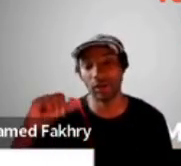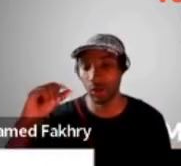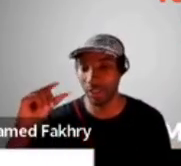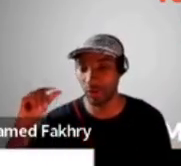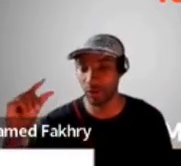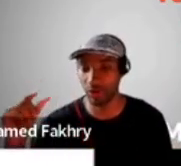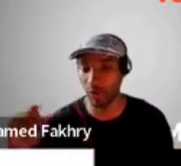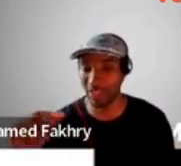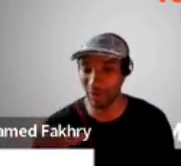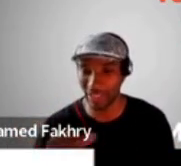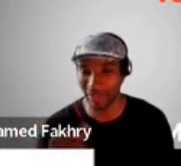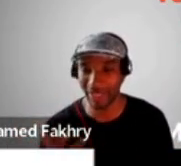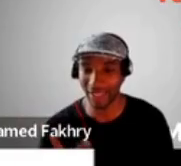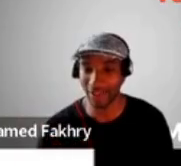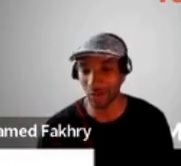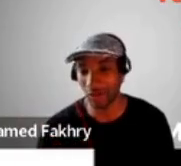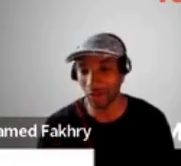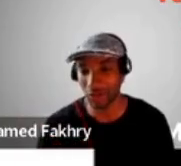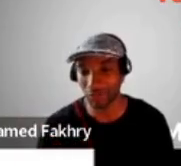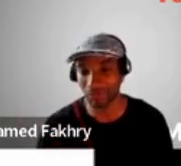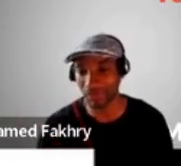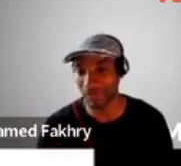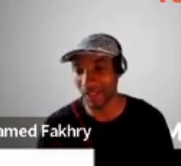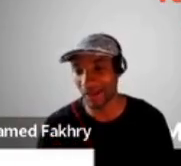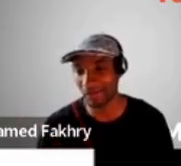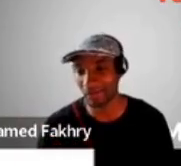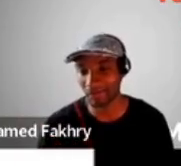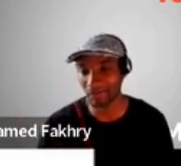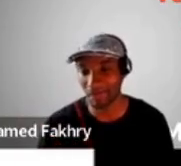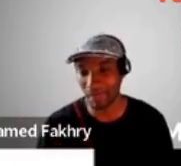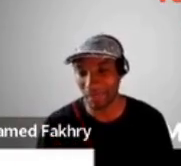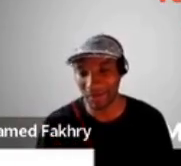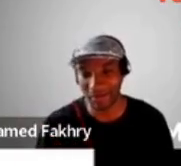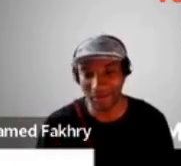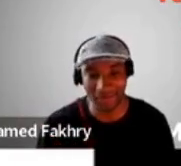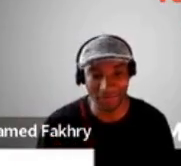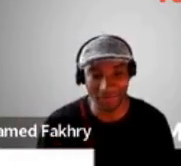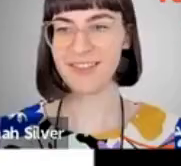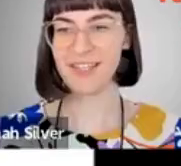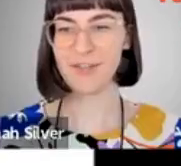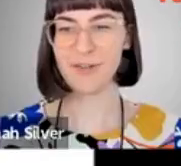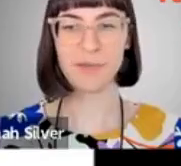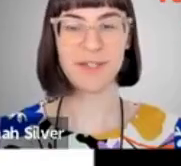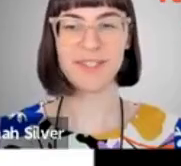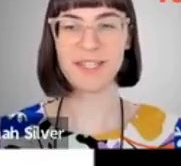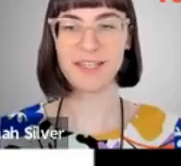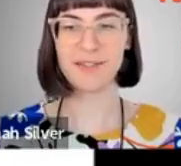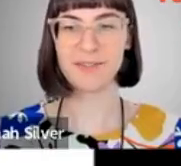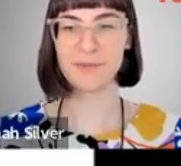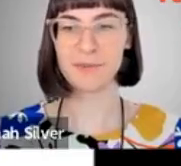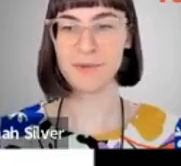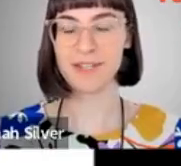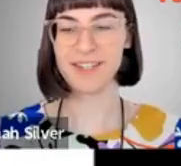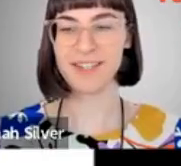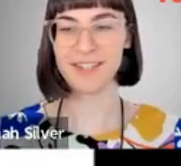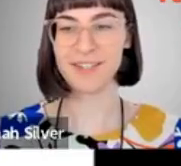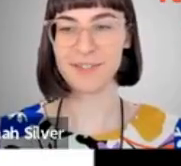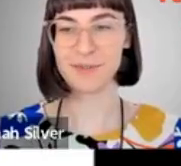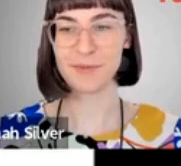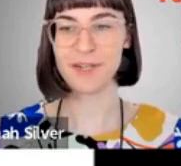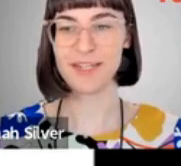you cannot do it with your voice, because I feel like it is really rude. Yeah. Great, thank you. And Monse,